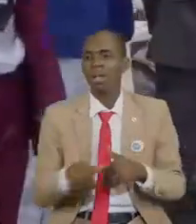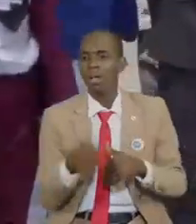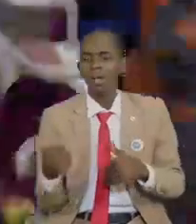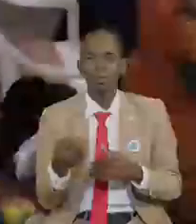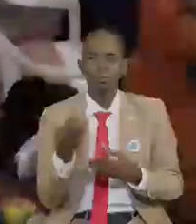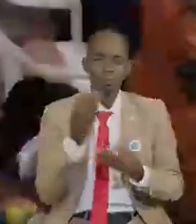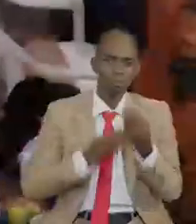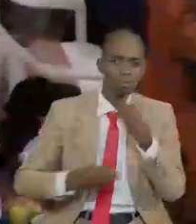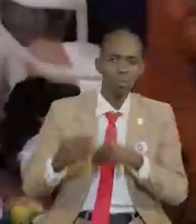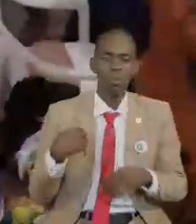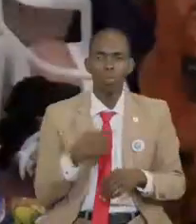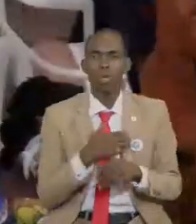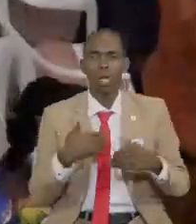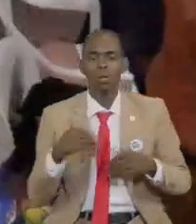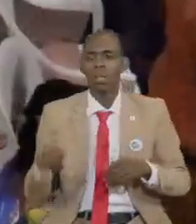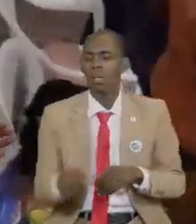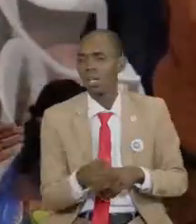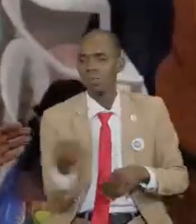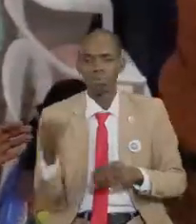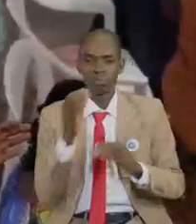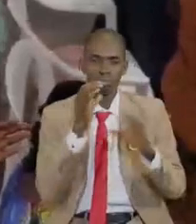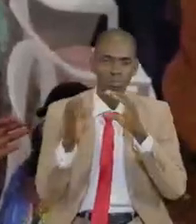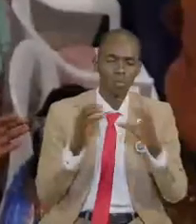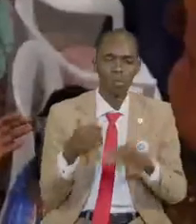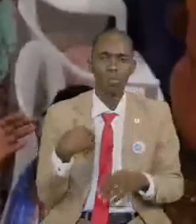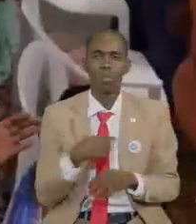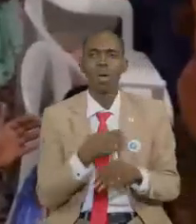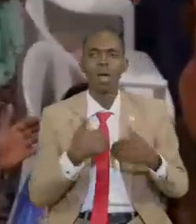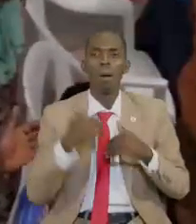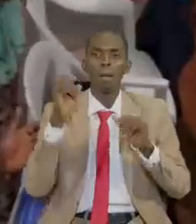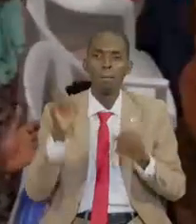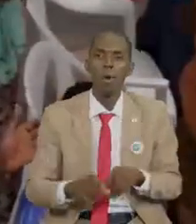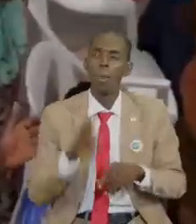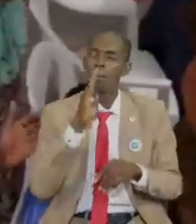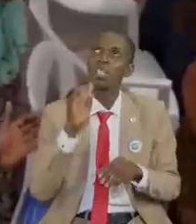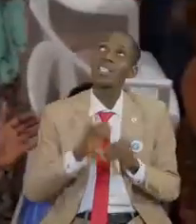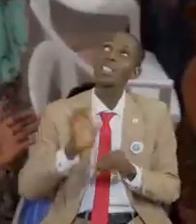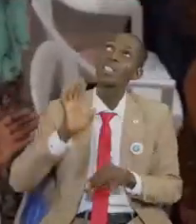any interaction we have, must be in his name.